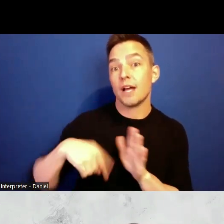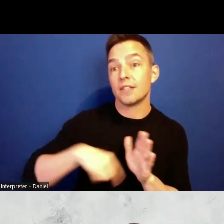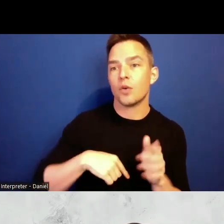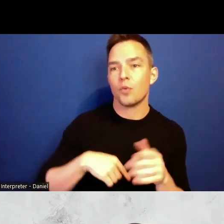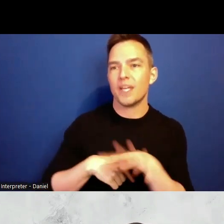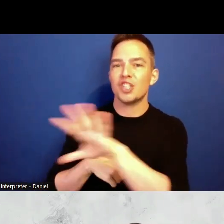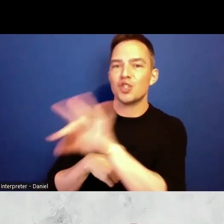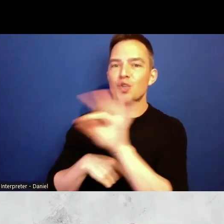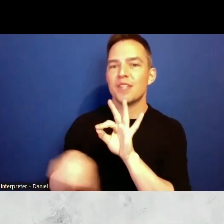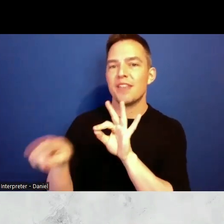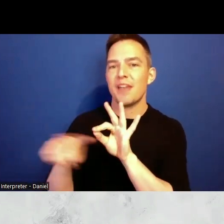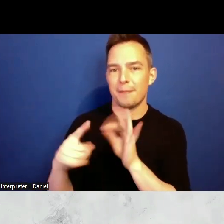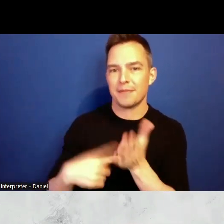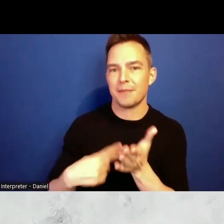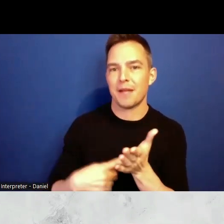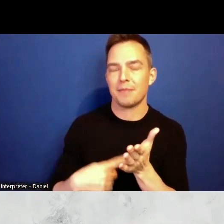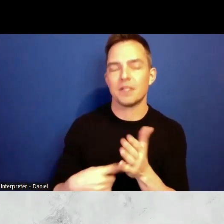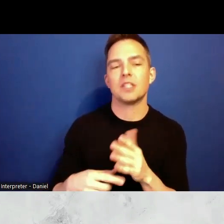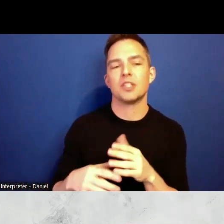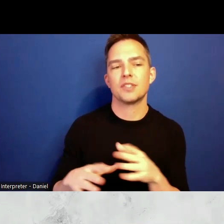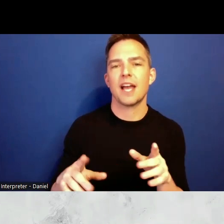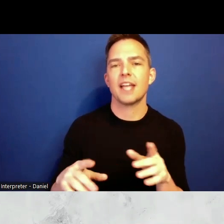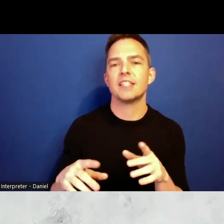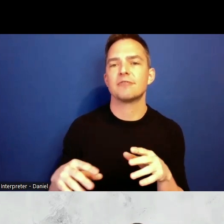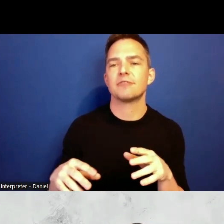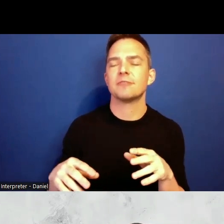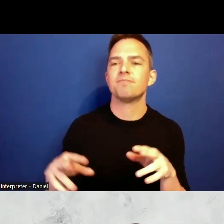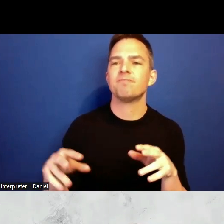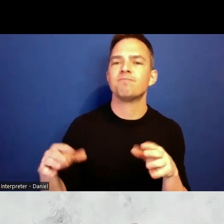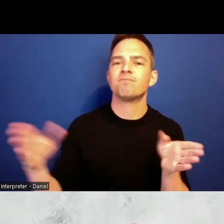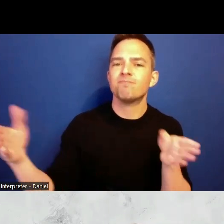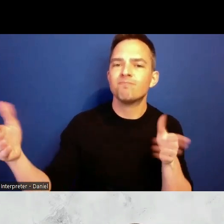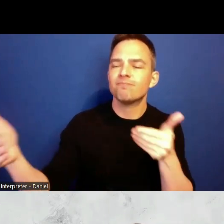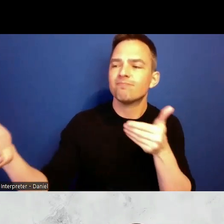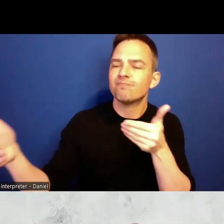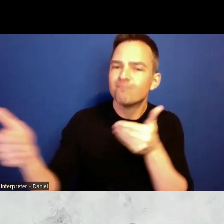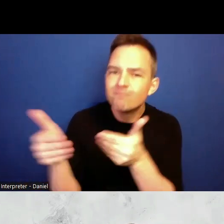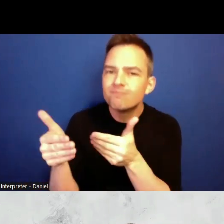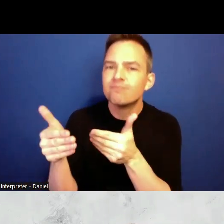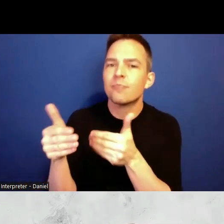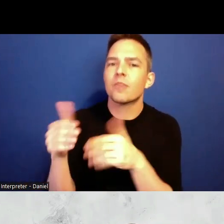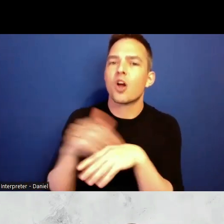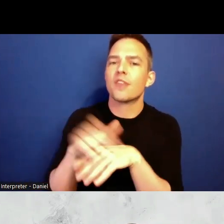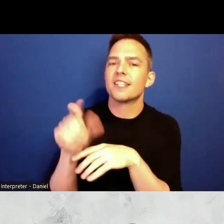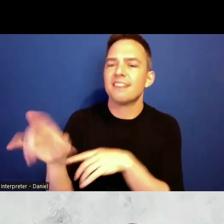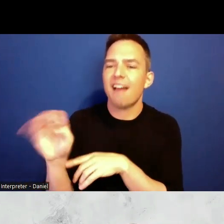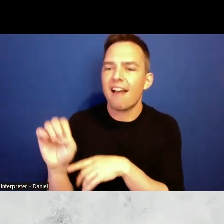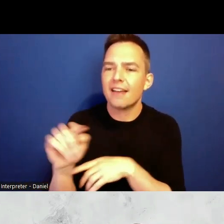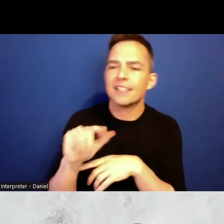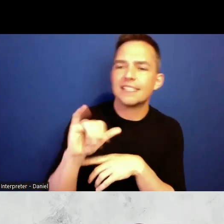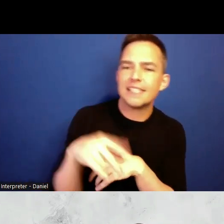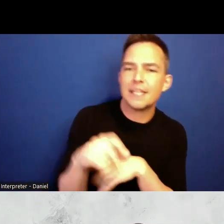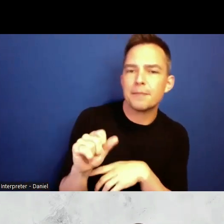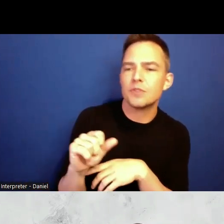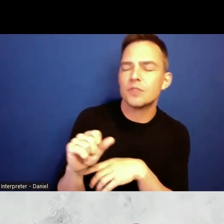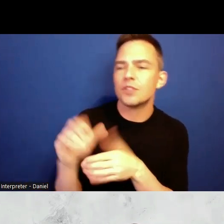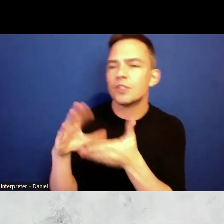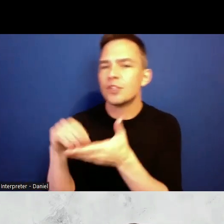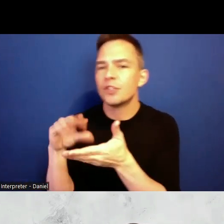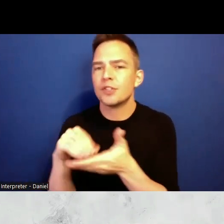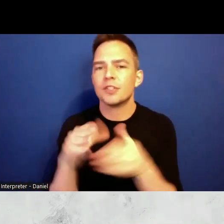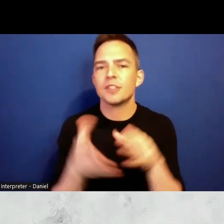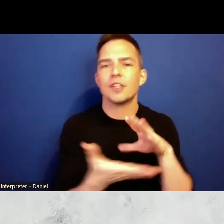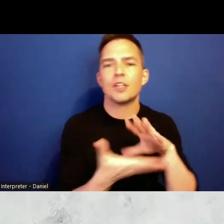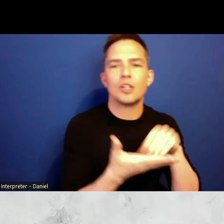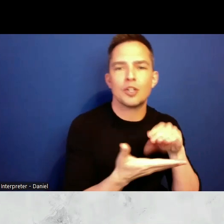and kind of leaning into the style and the language and the tips that we offer one another